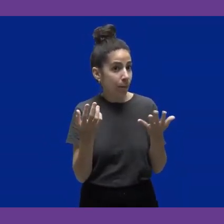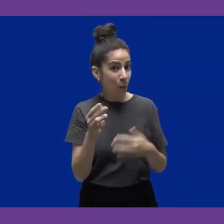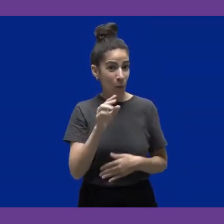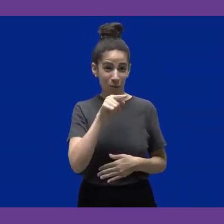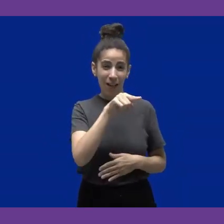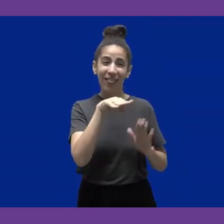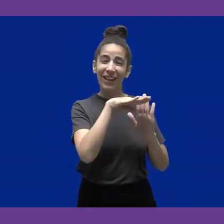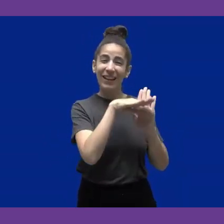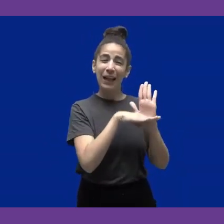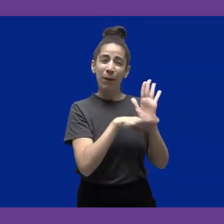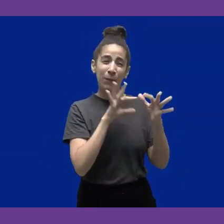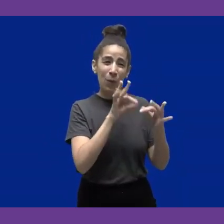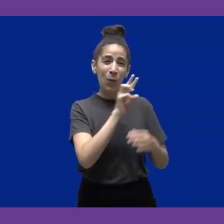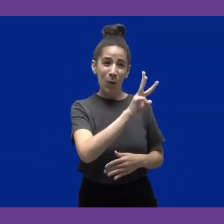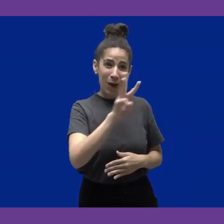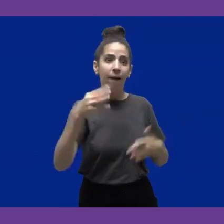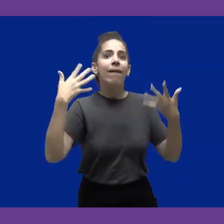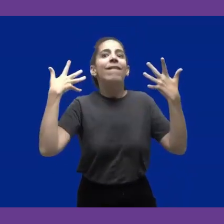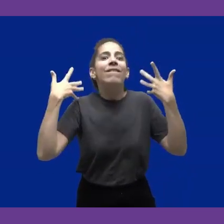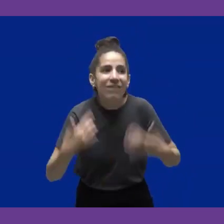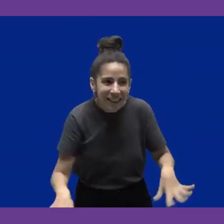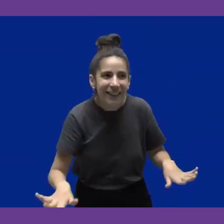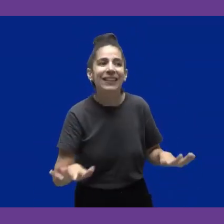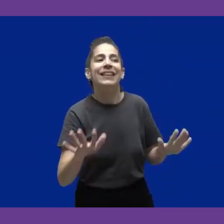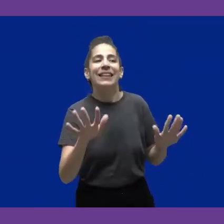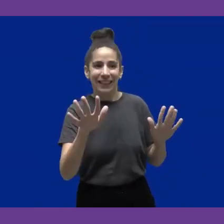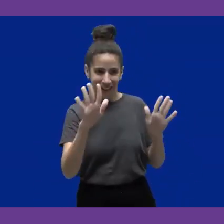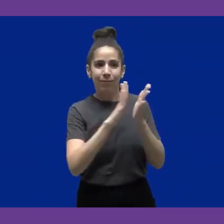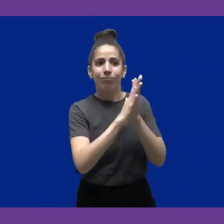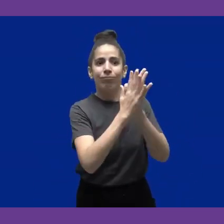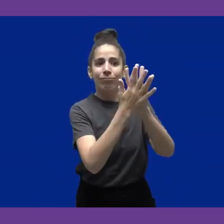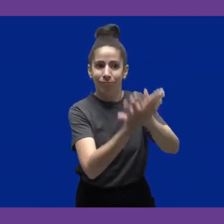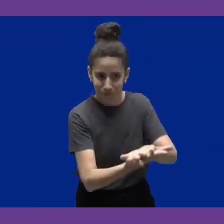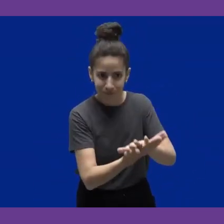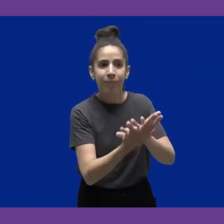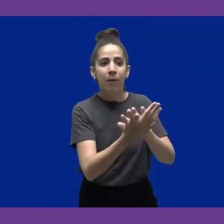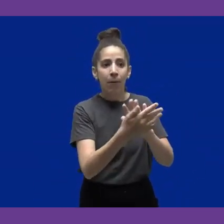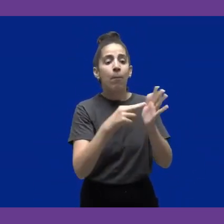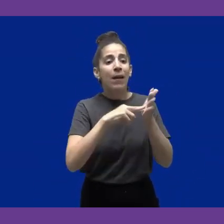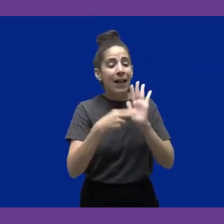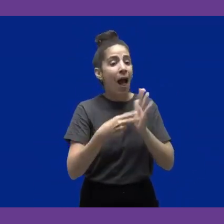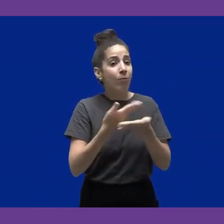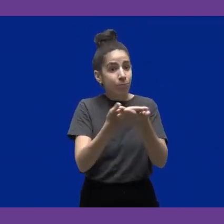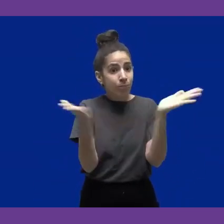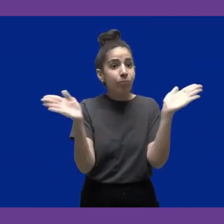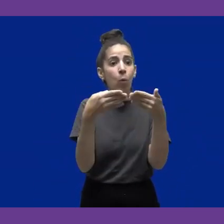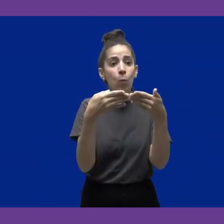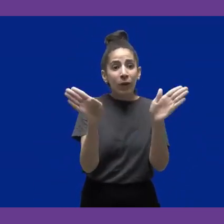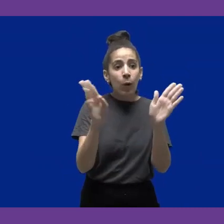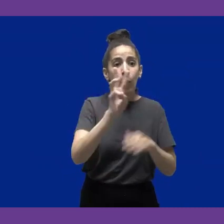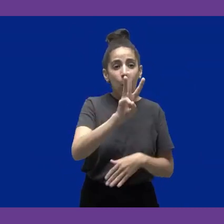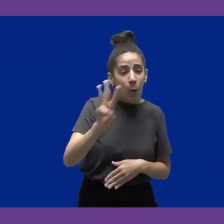public websites and public mobile apps. So for that situations, the 301.549 is